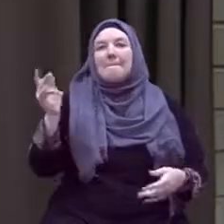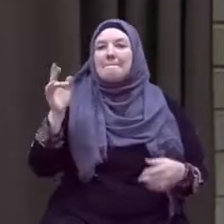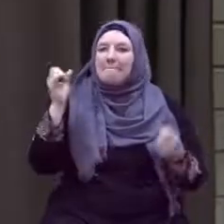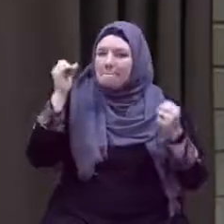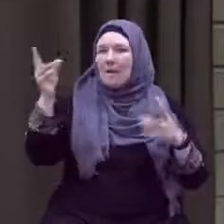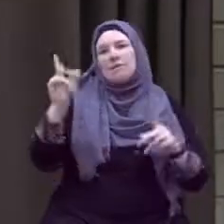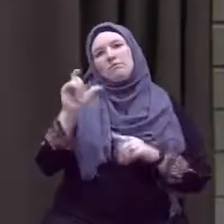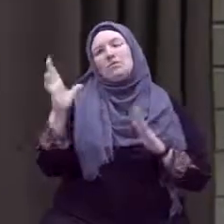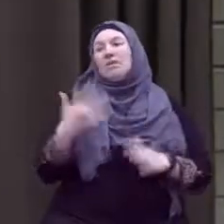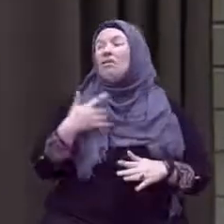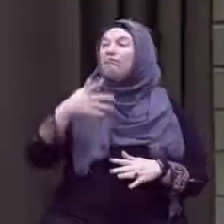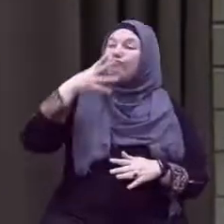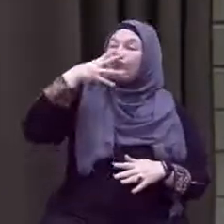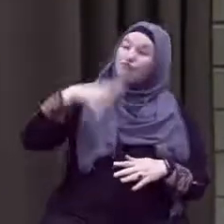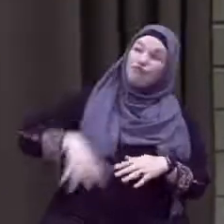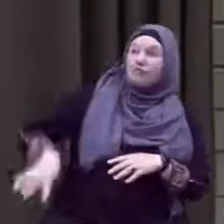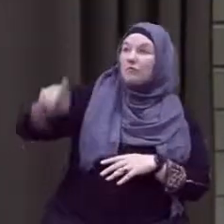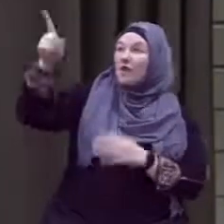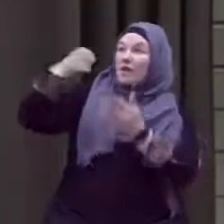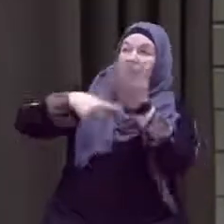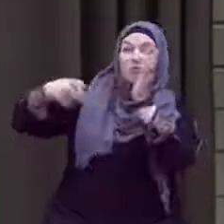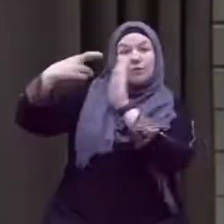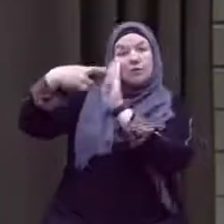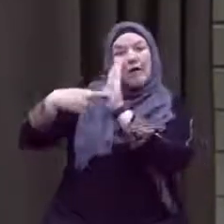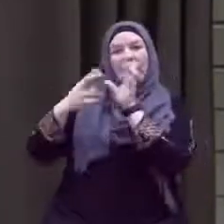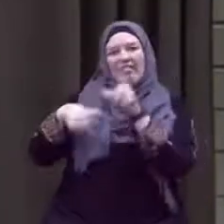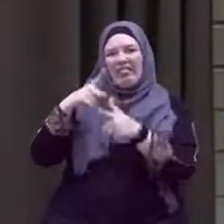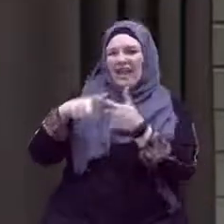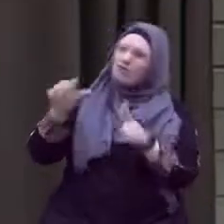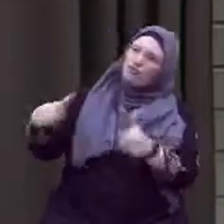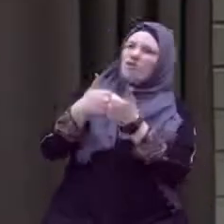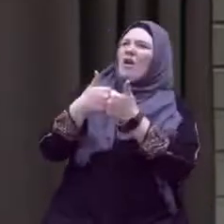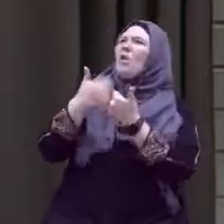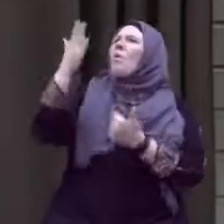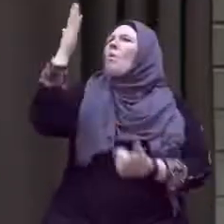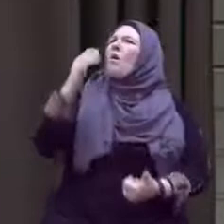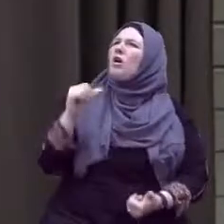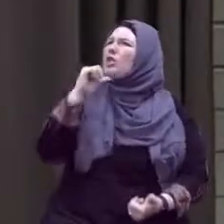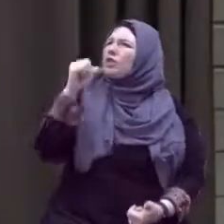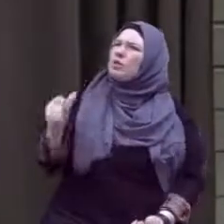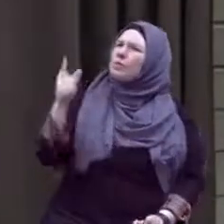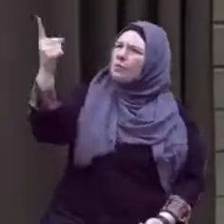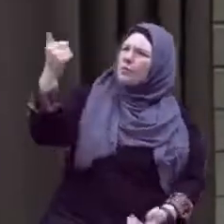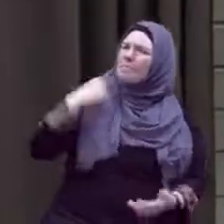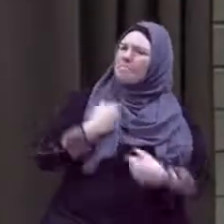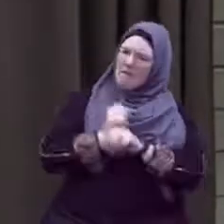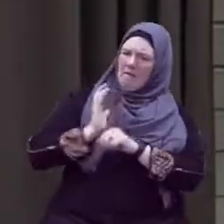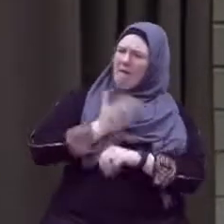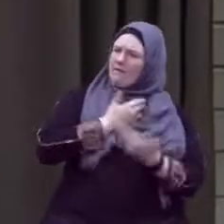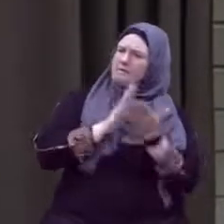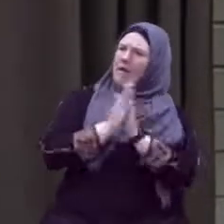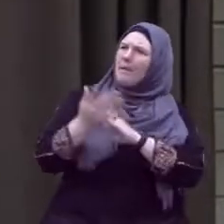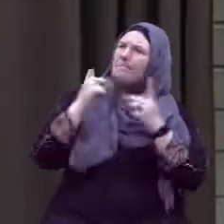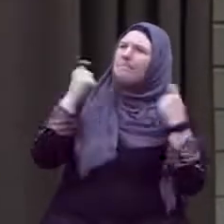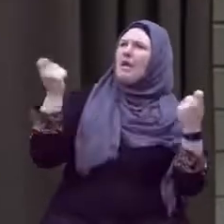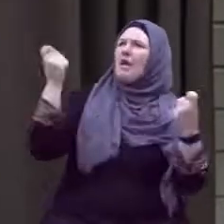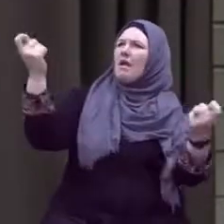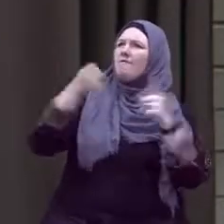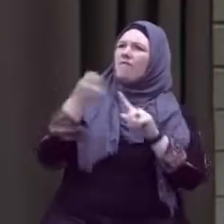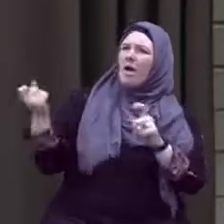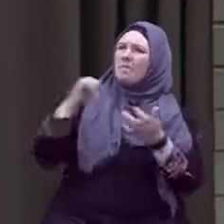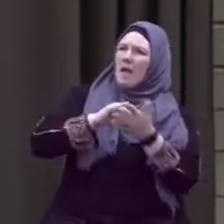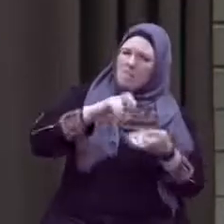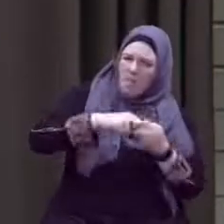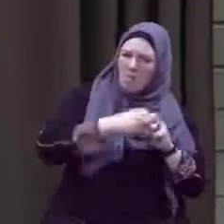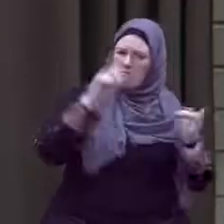disobeying Allah and then questioning, why didn't you, Allah, deliver us out of the